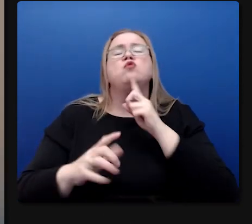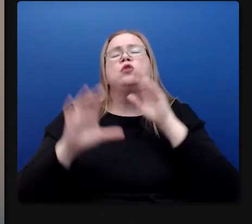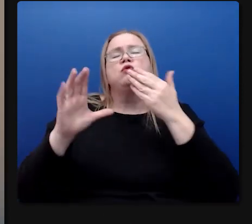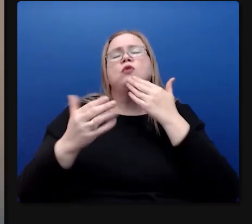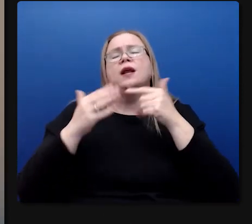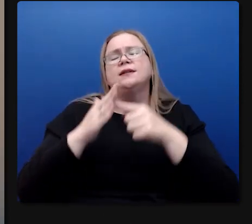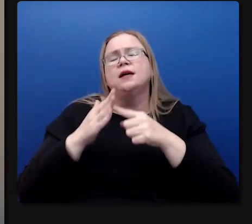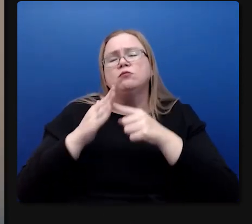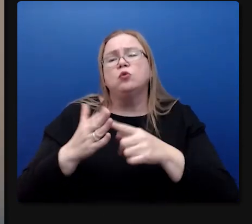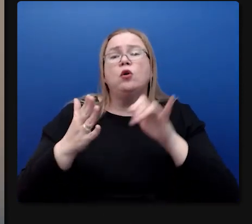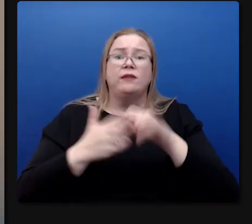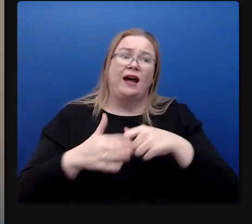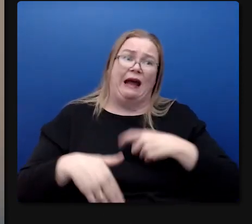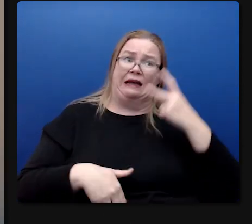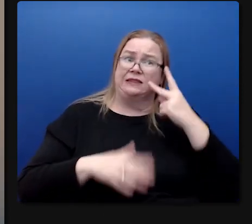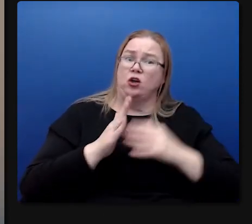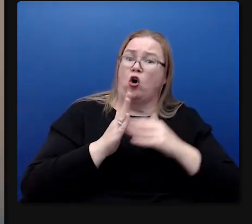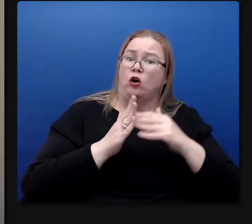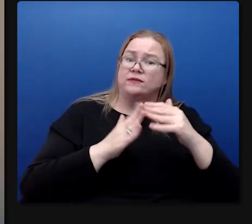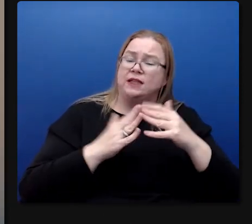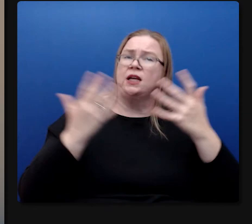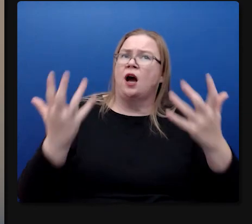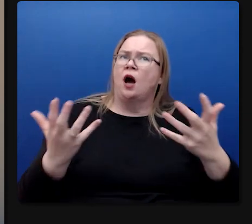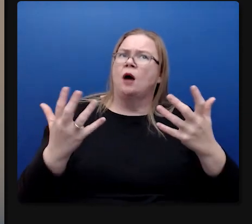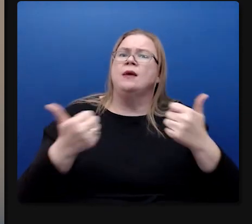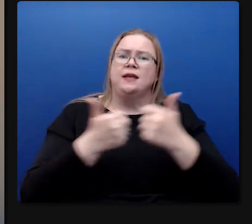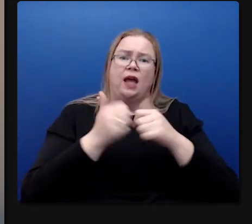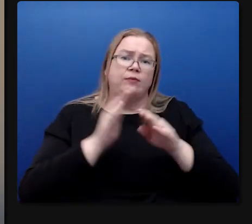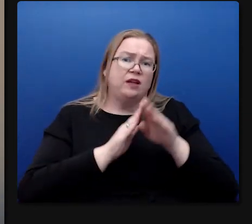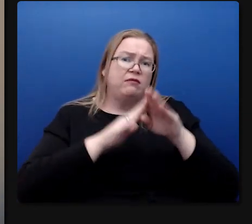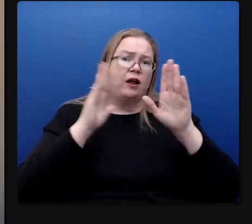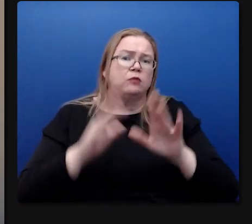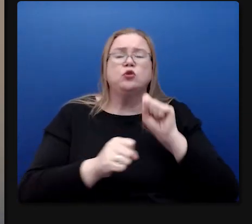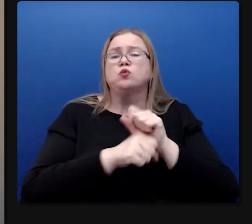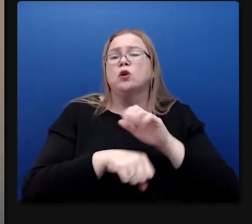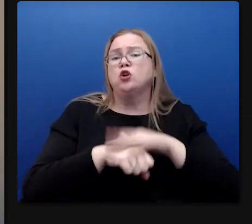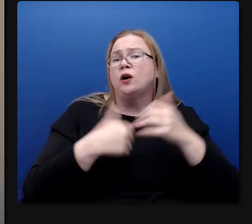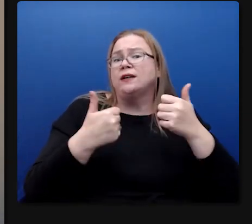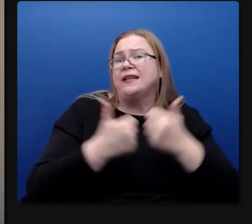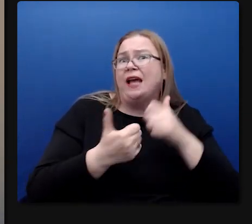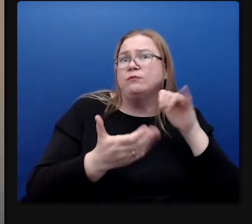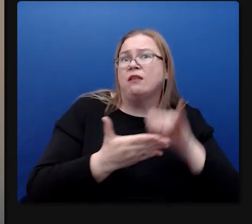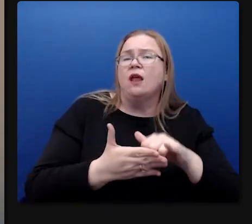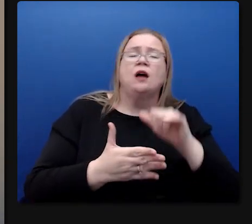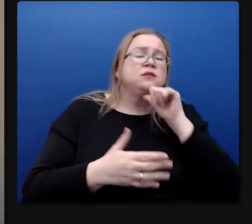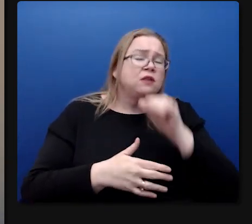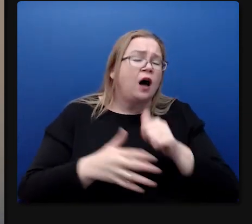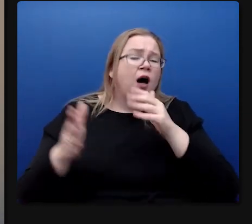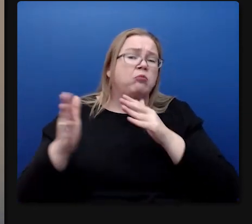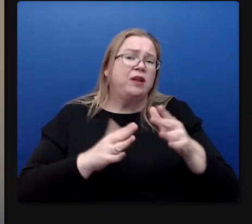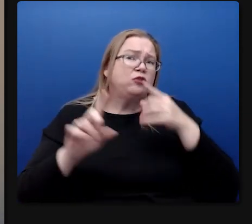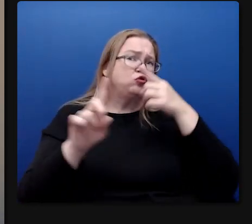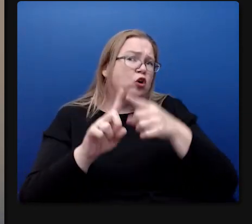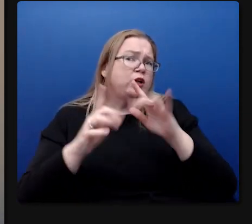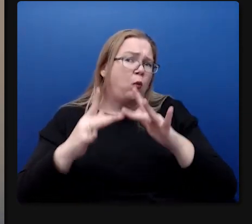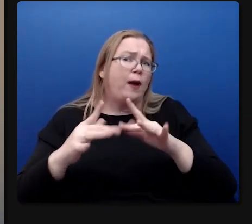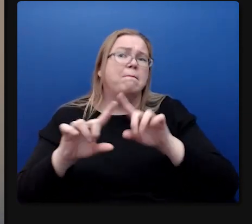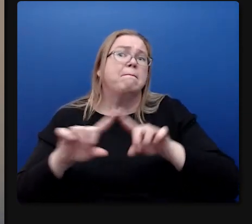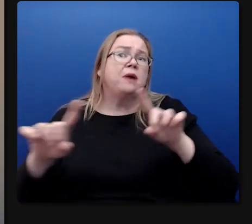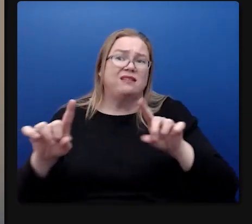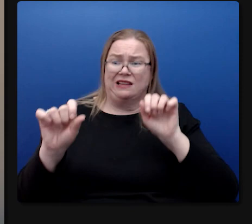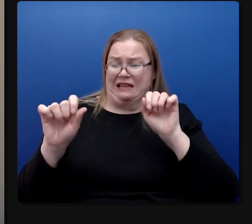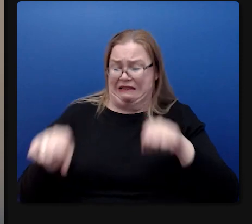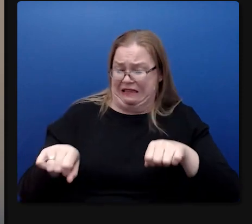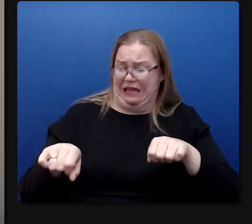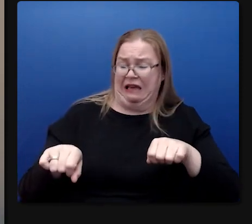really great example that I see pretty often is game developers who are working on games that don't plan to target the web, but